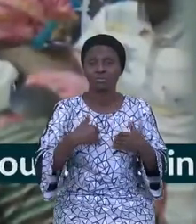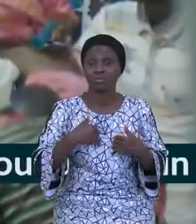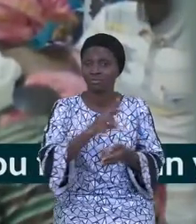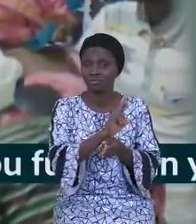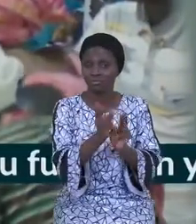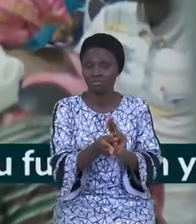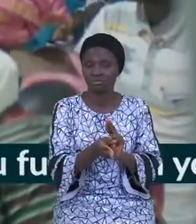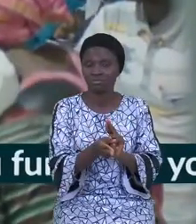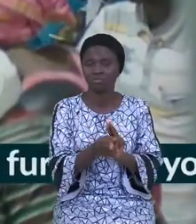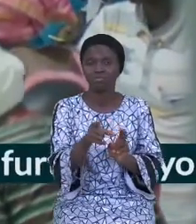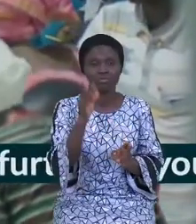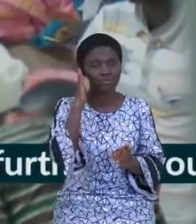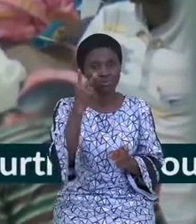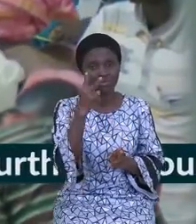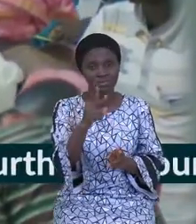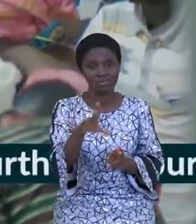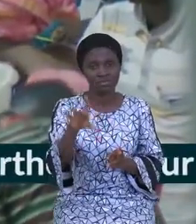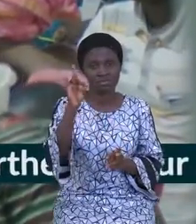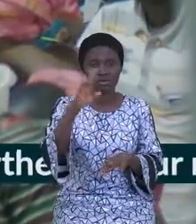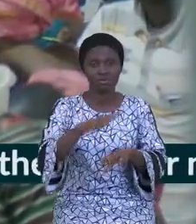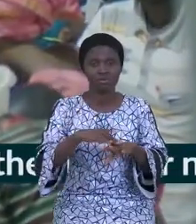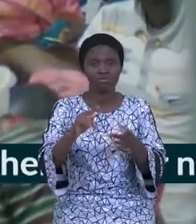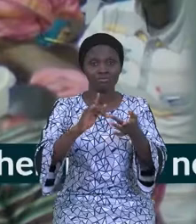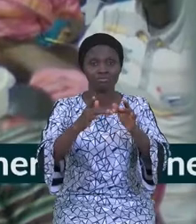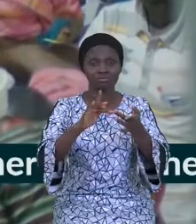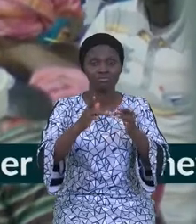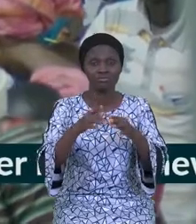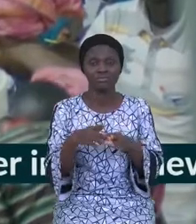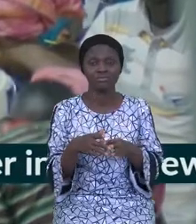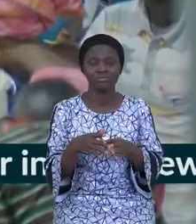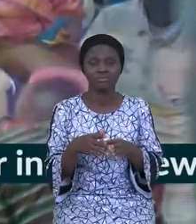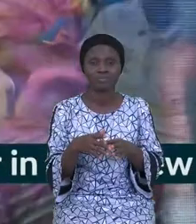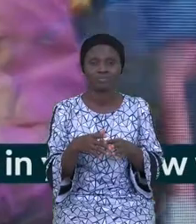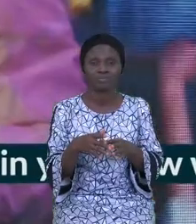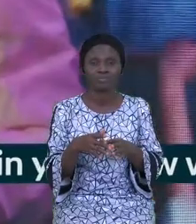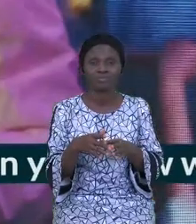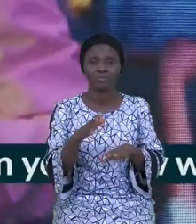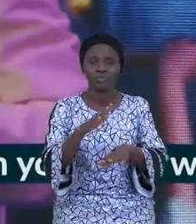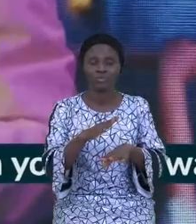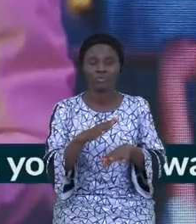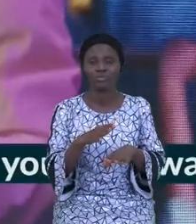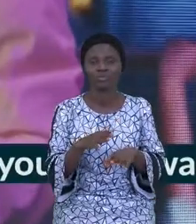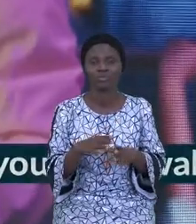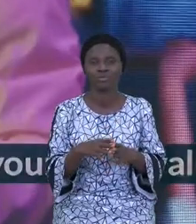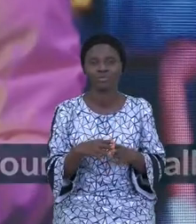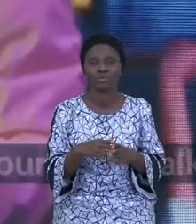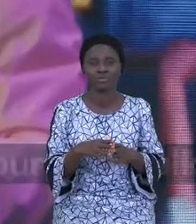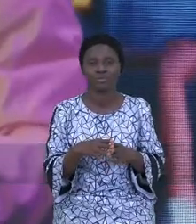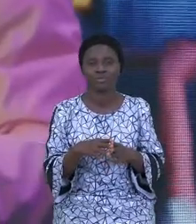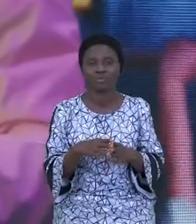on Global, the Global Crusade with